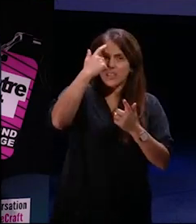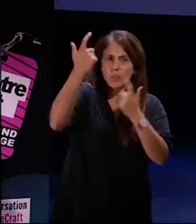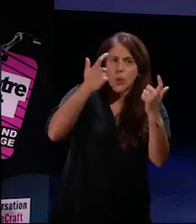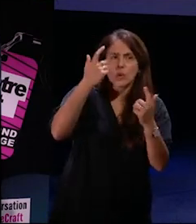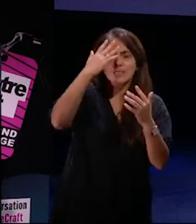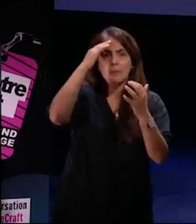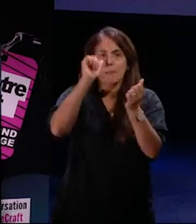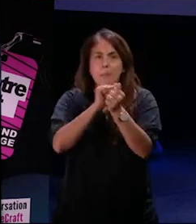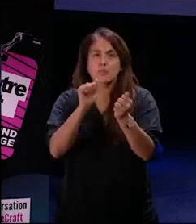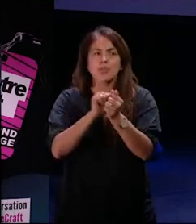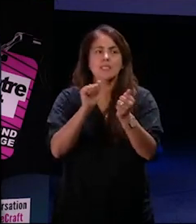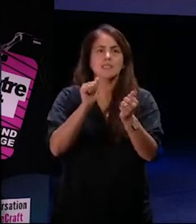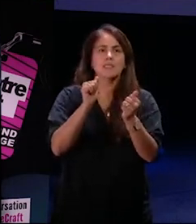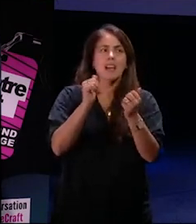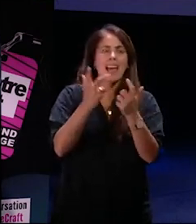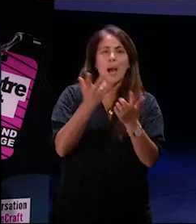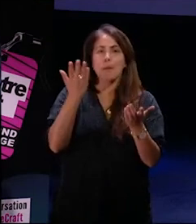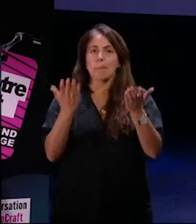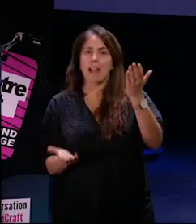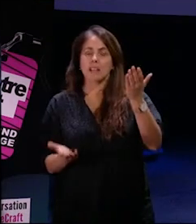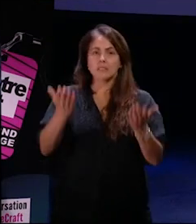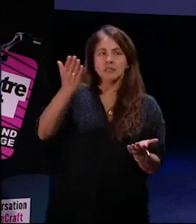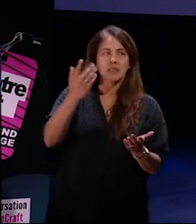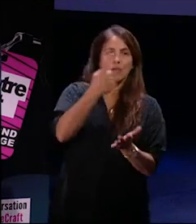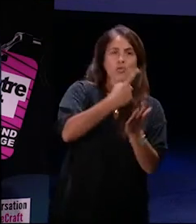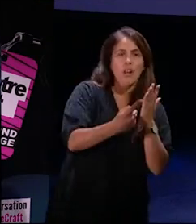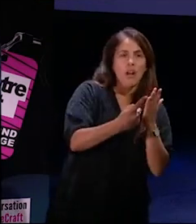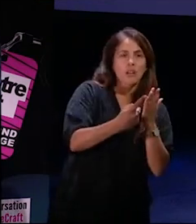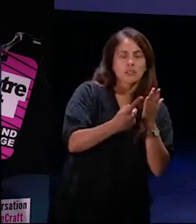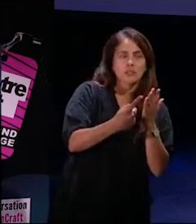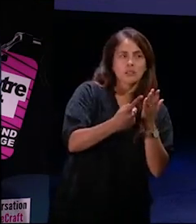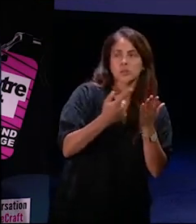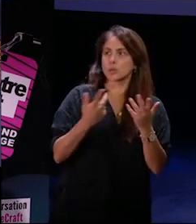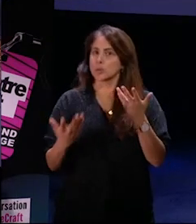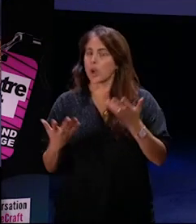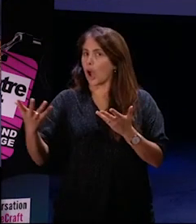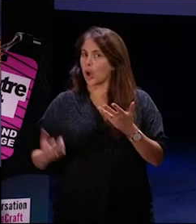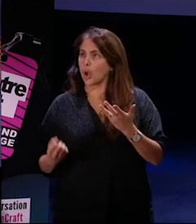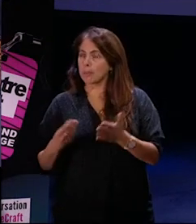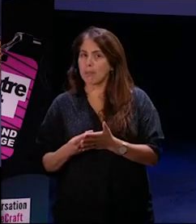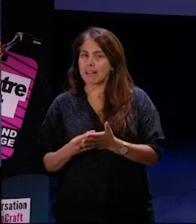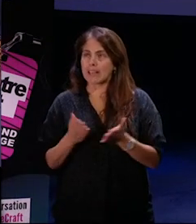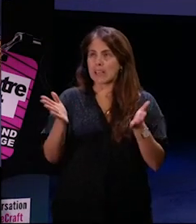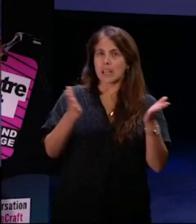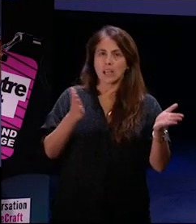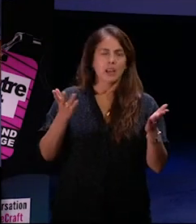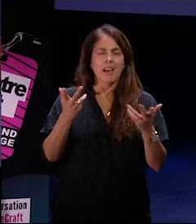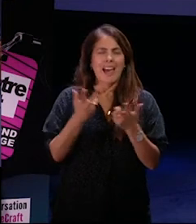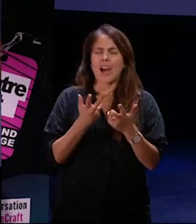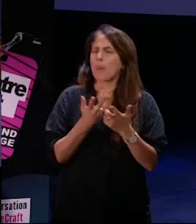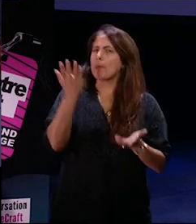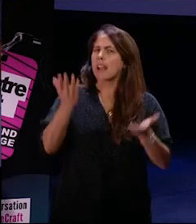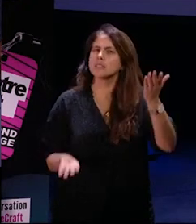of balancing starting freelancing whilst also earning money, part-time arts admin or things like that. Yeah, if